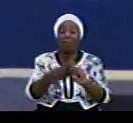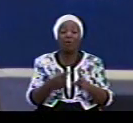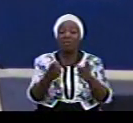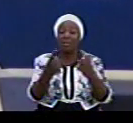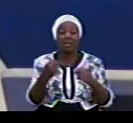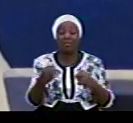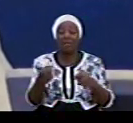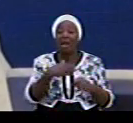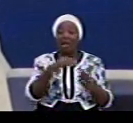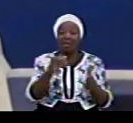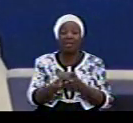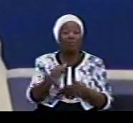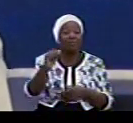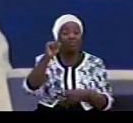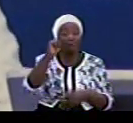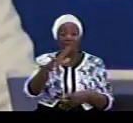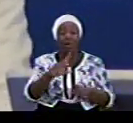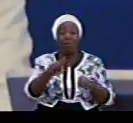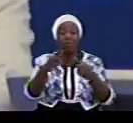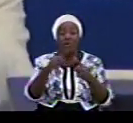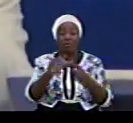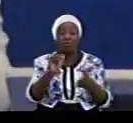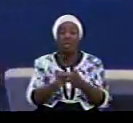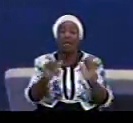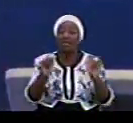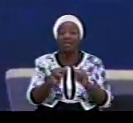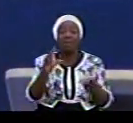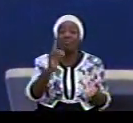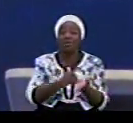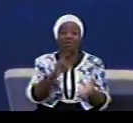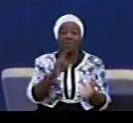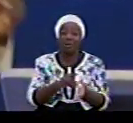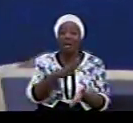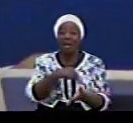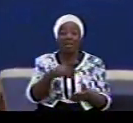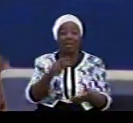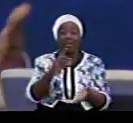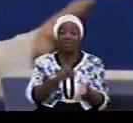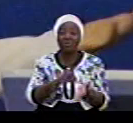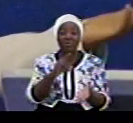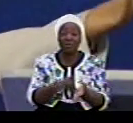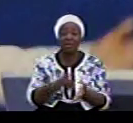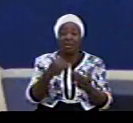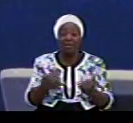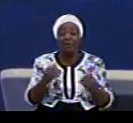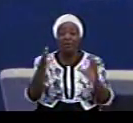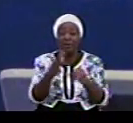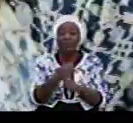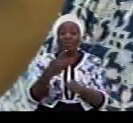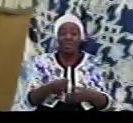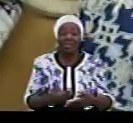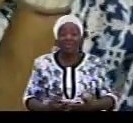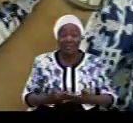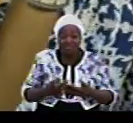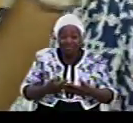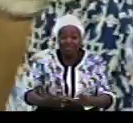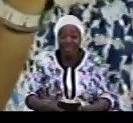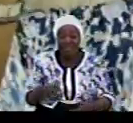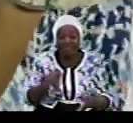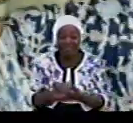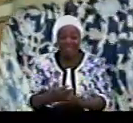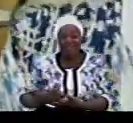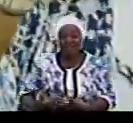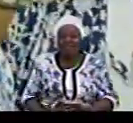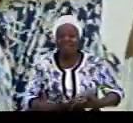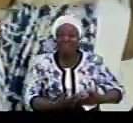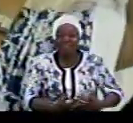went to that same doctor, and the doctor took the delivery of that baby, and